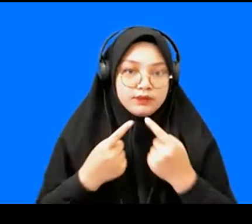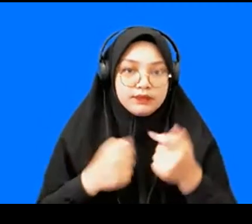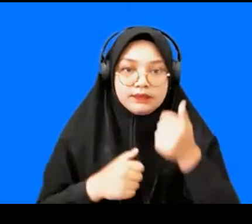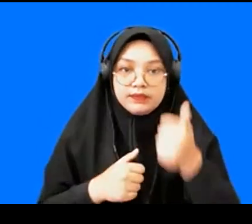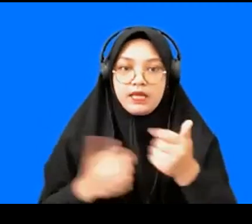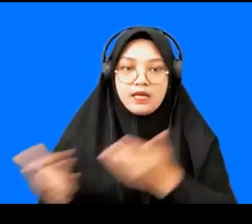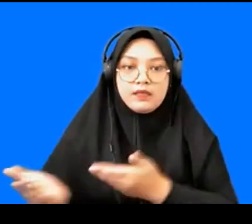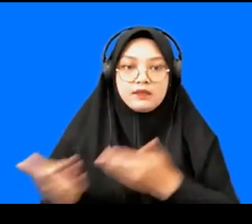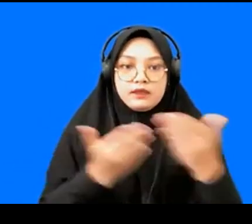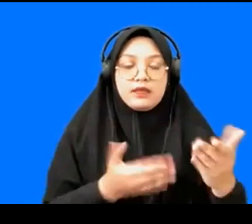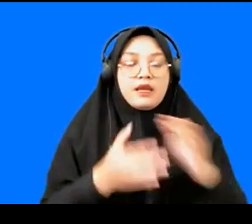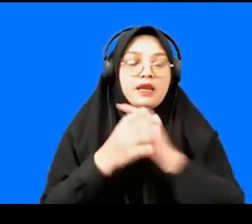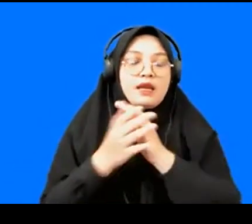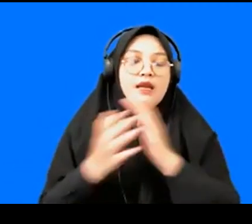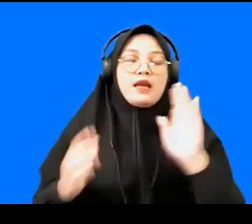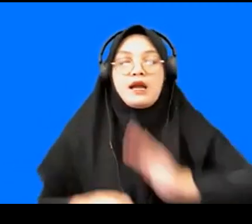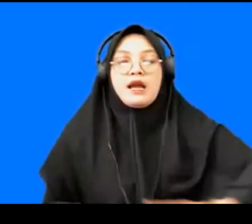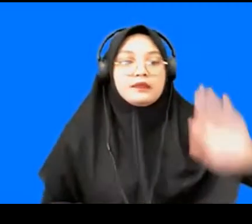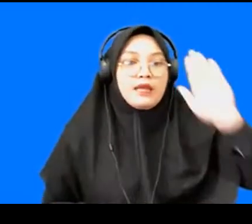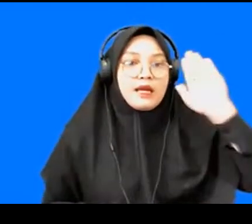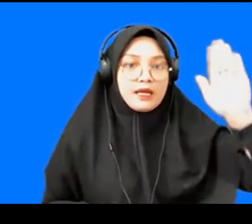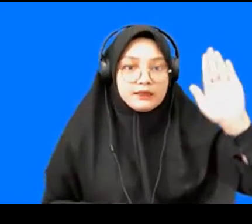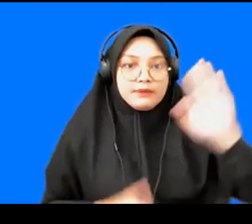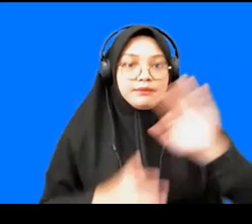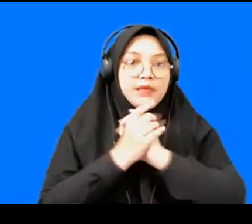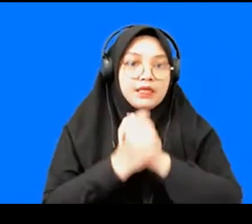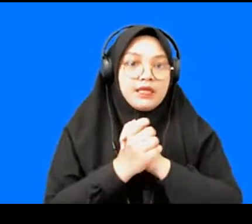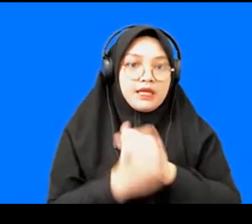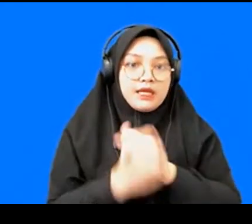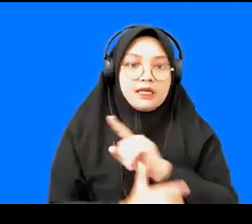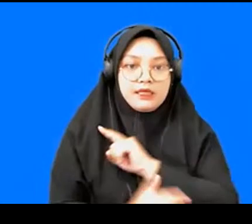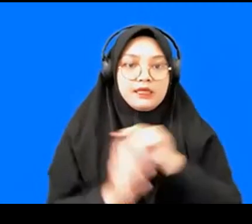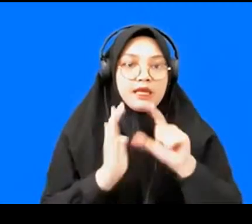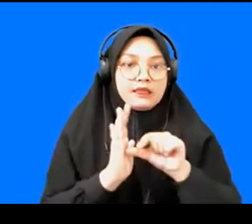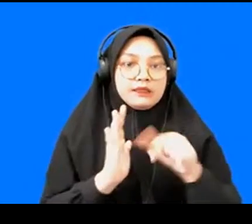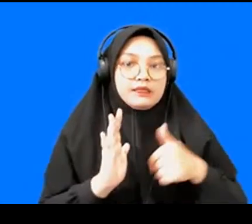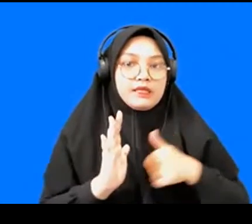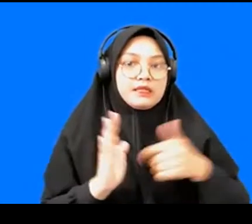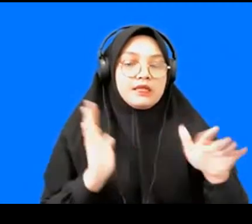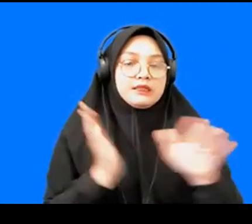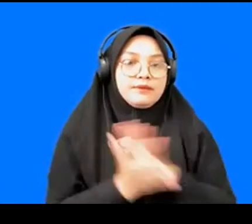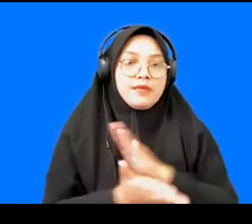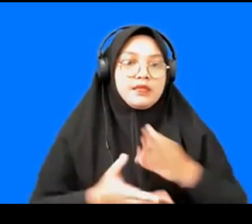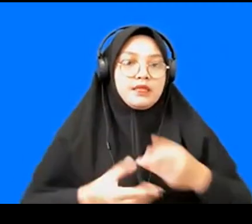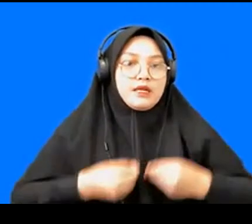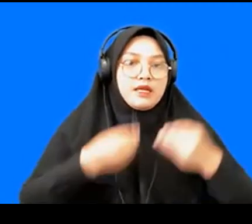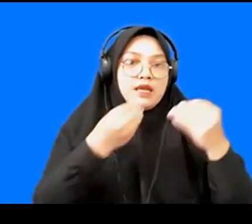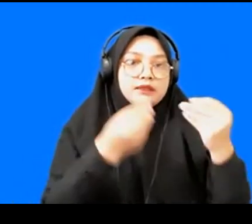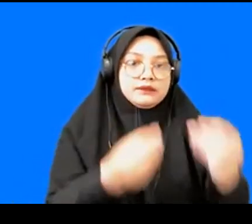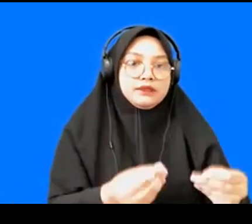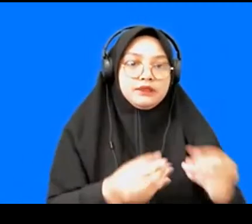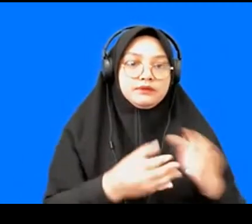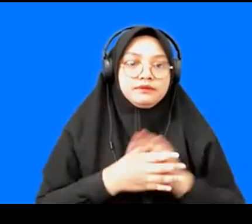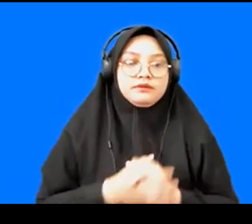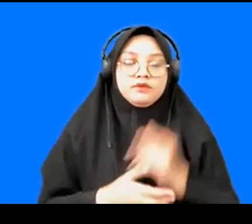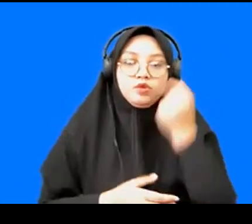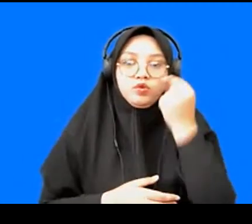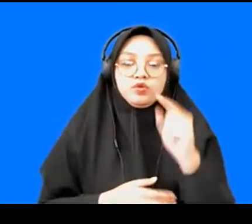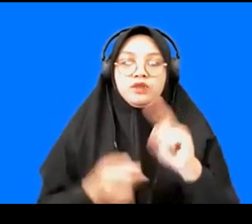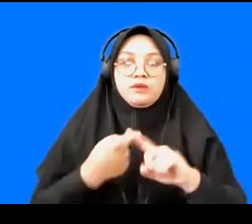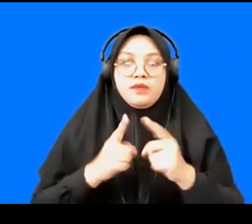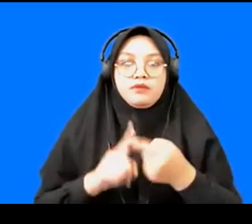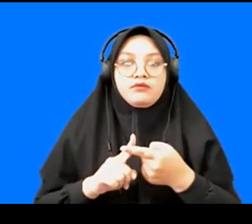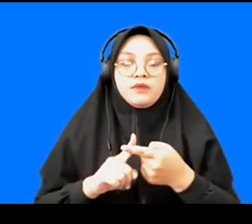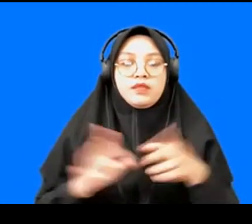will give the opportunities. But, and also people who follow online, type in your questions and then I will ask